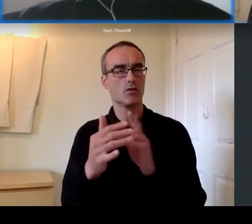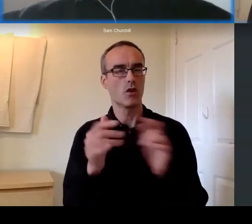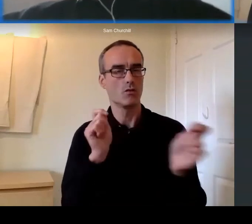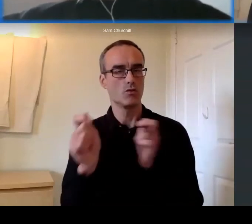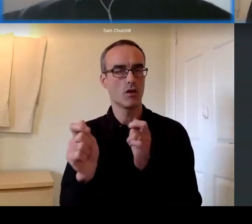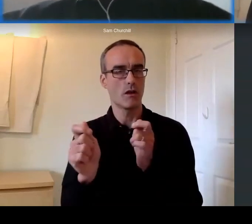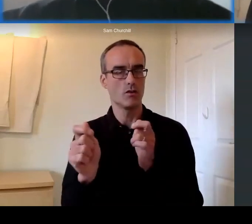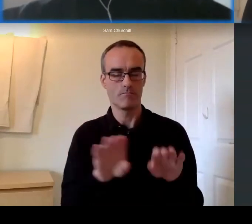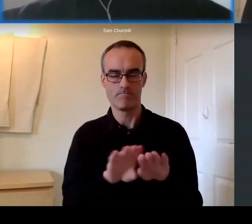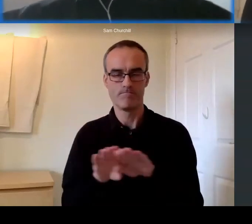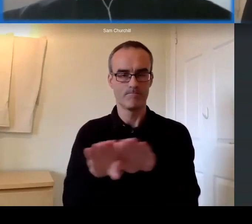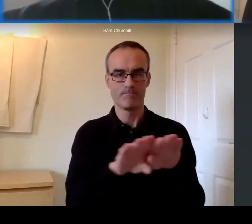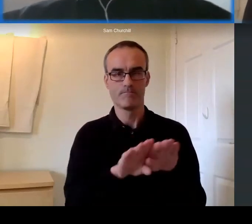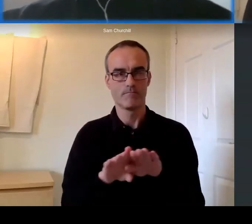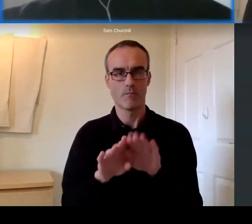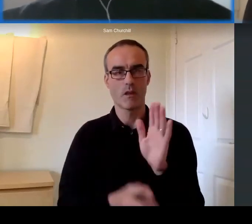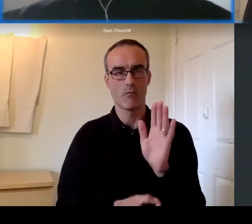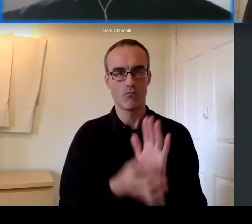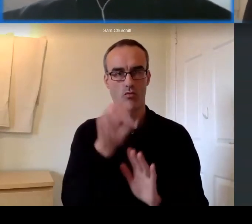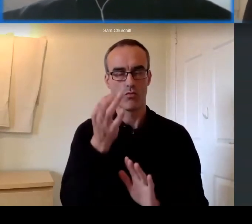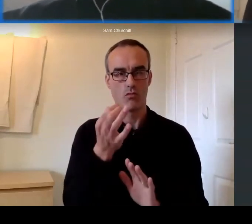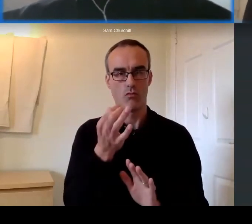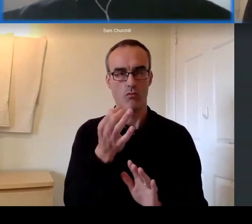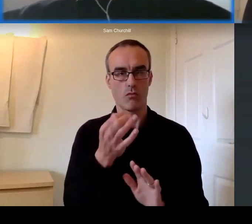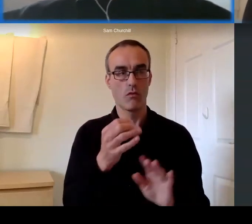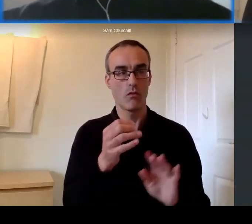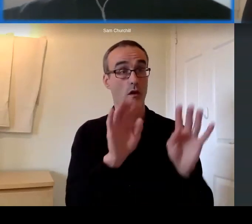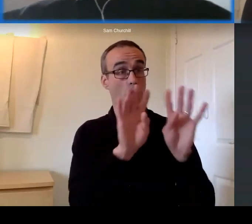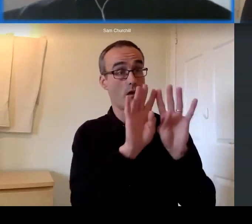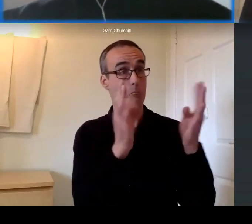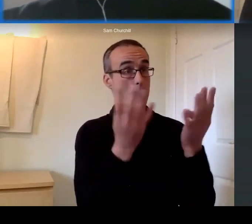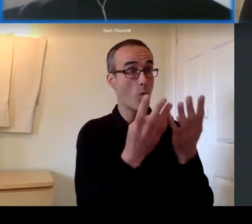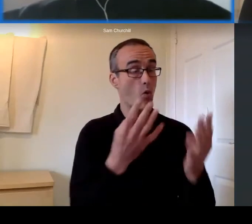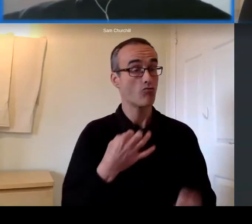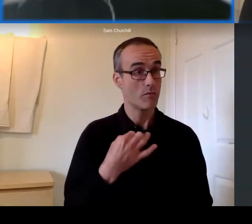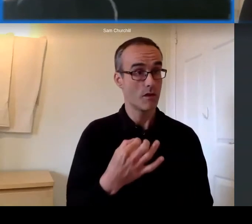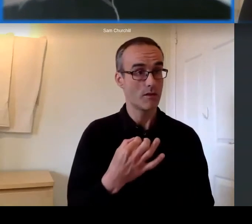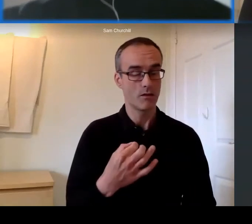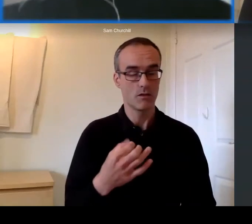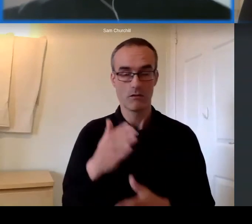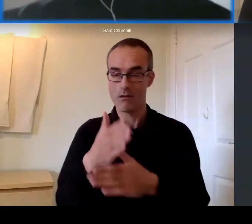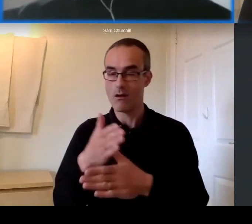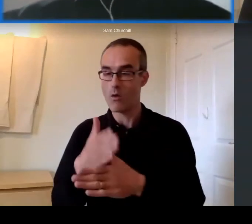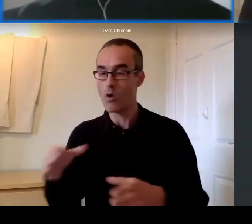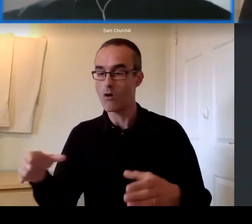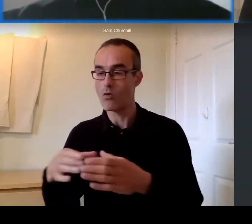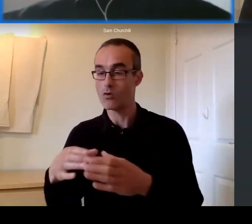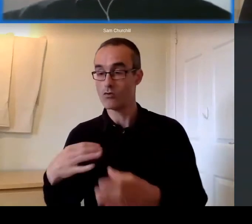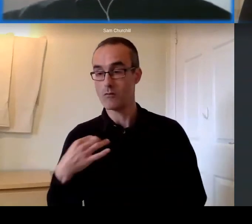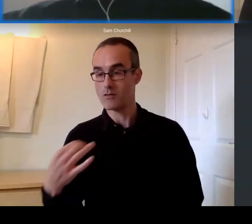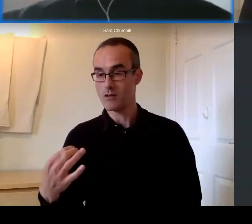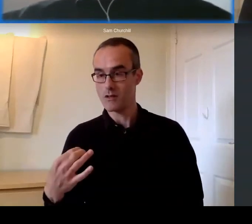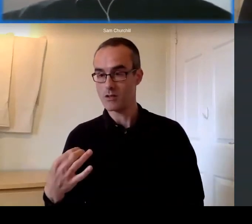our work around representation in the boardrooms and in the workforce is actually saying, through diversity